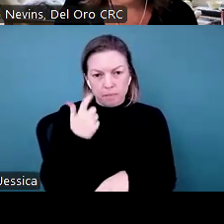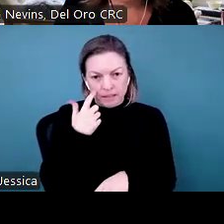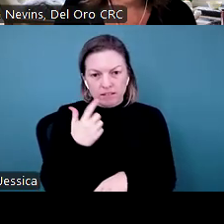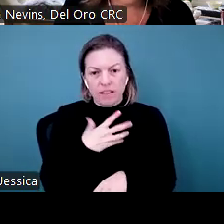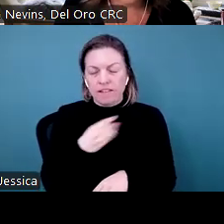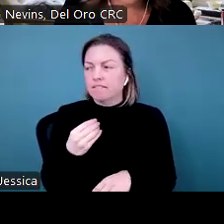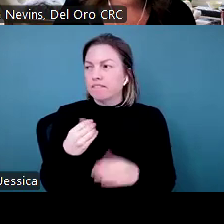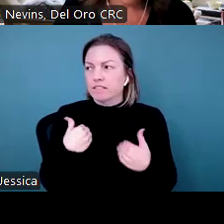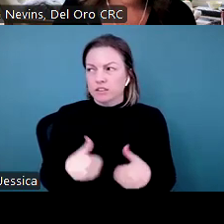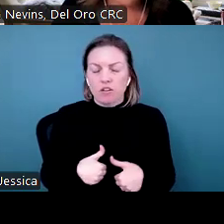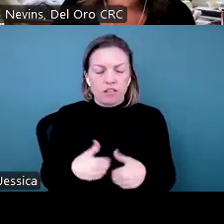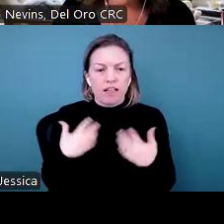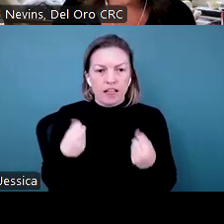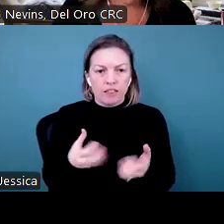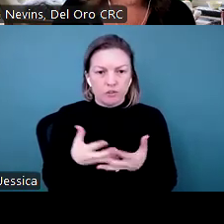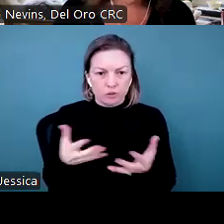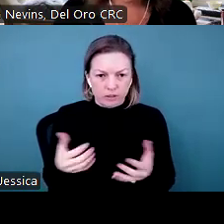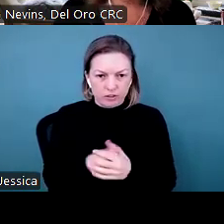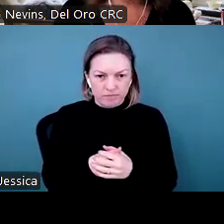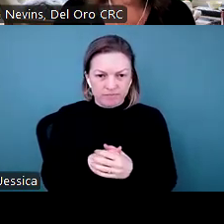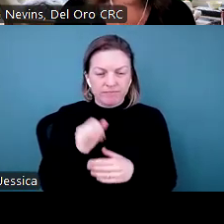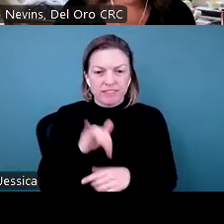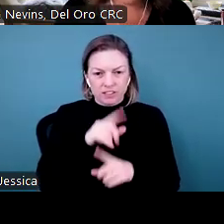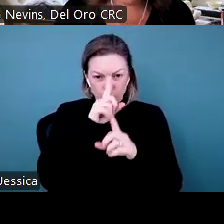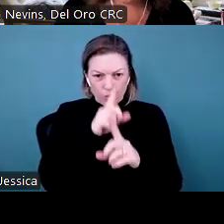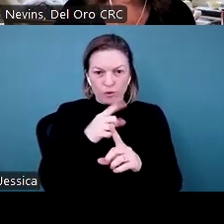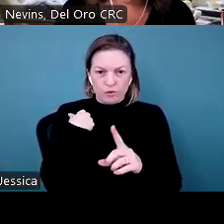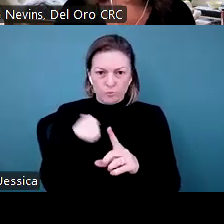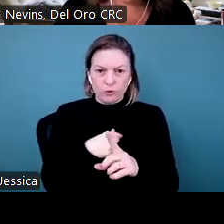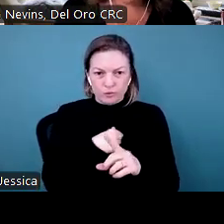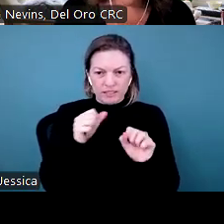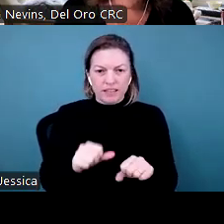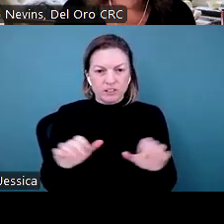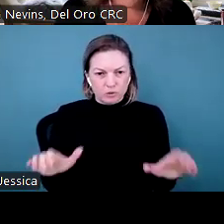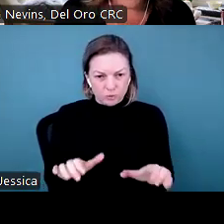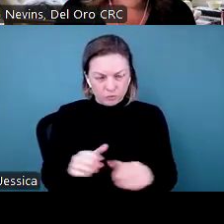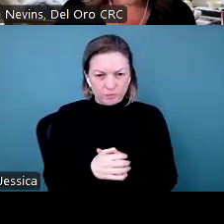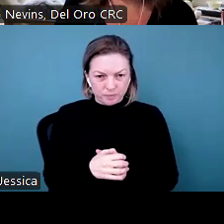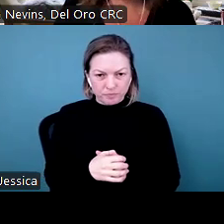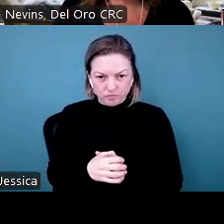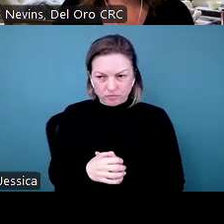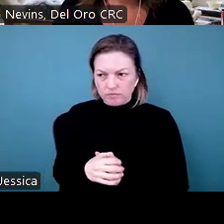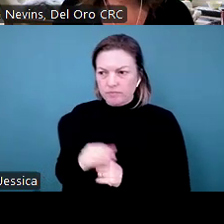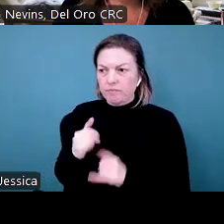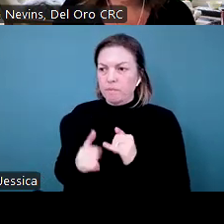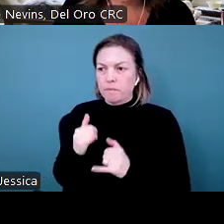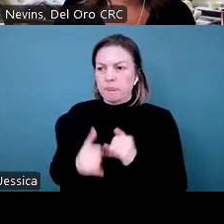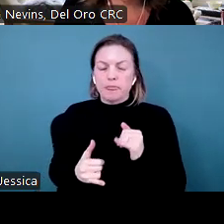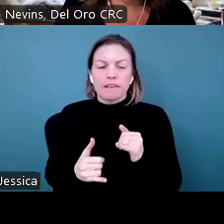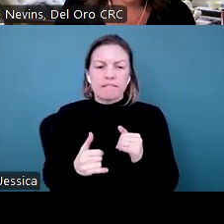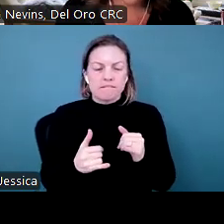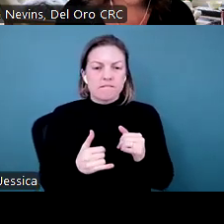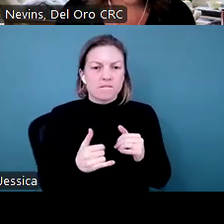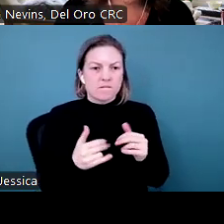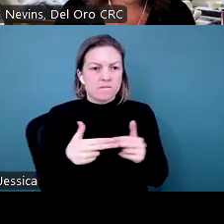health immensely. That is the goal of what we get to do. And then last slide, I just wanted to share that